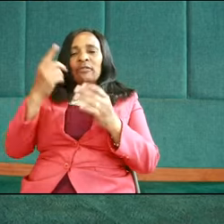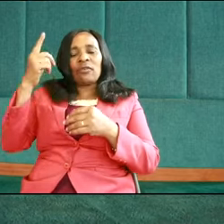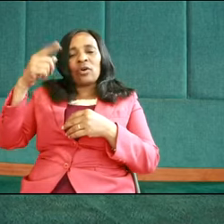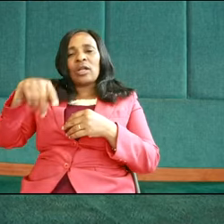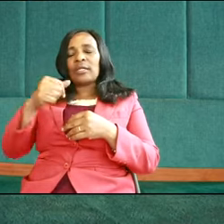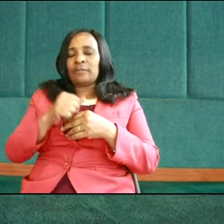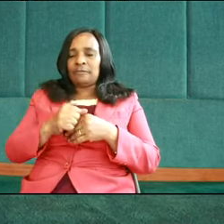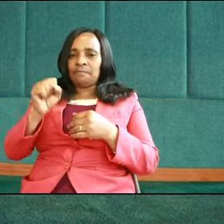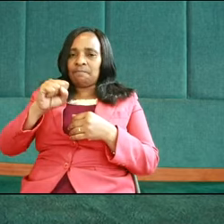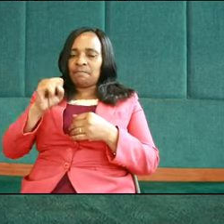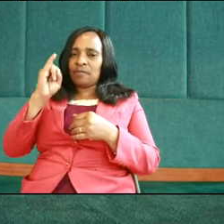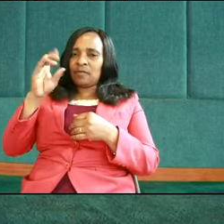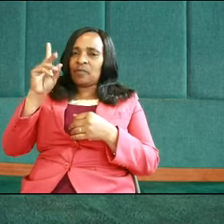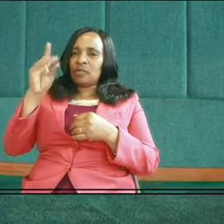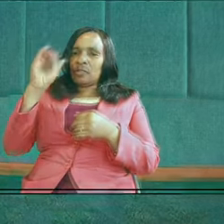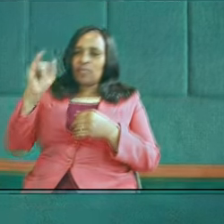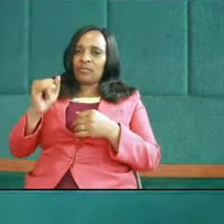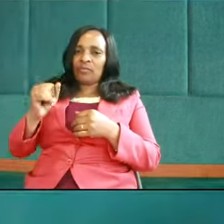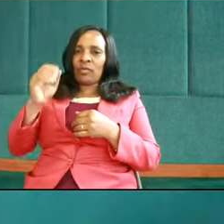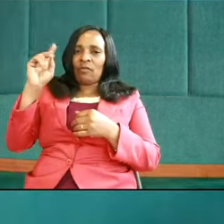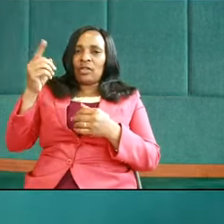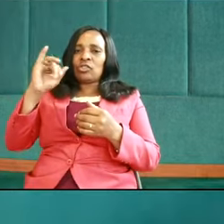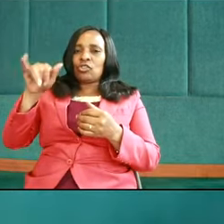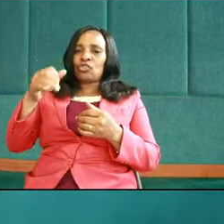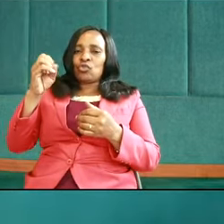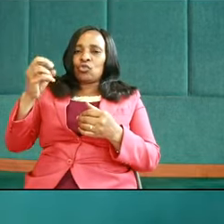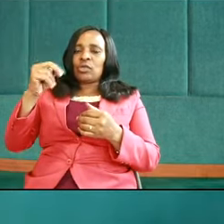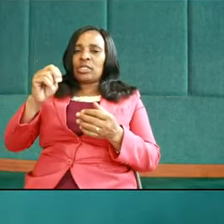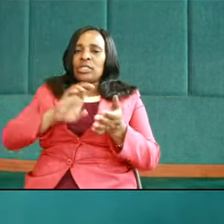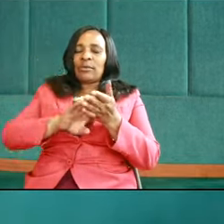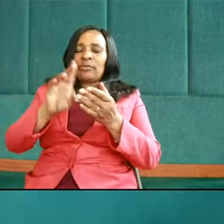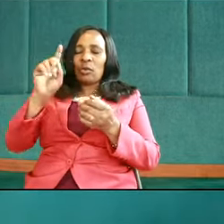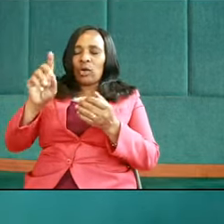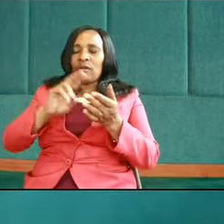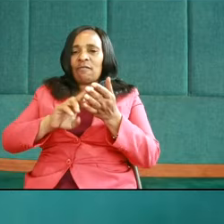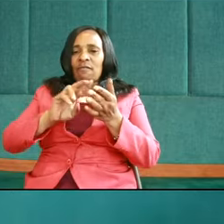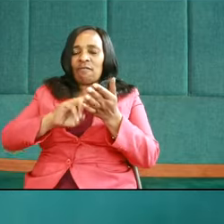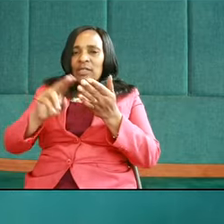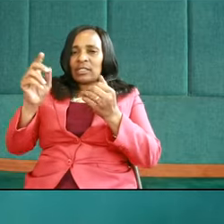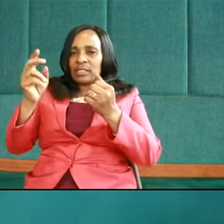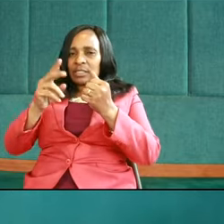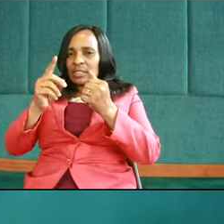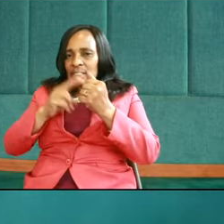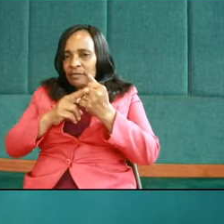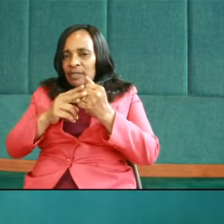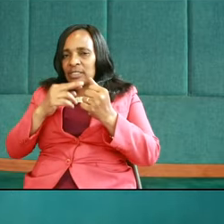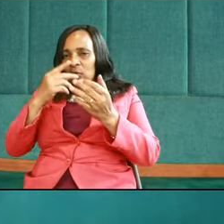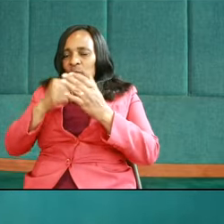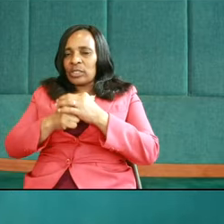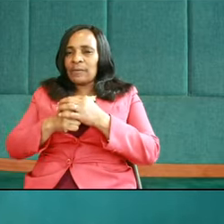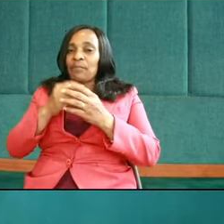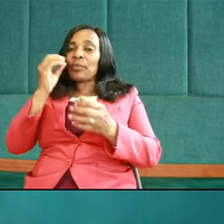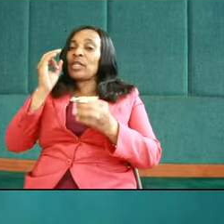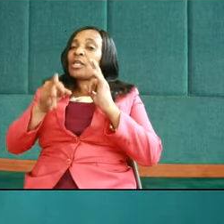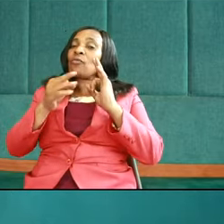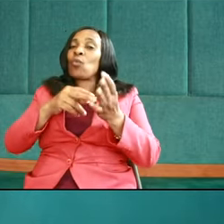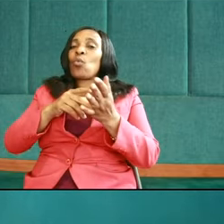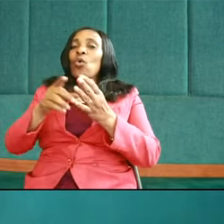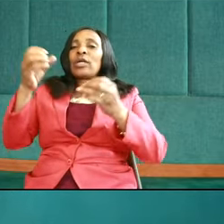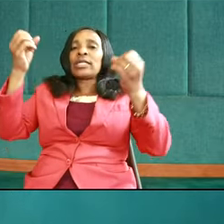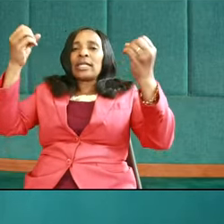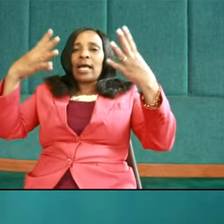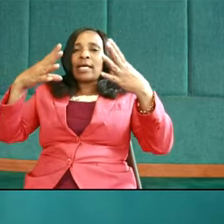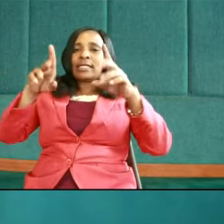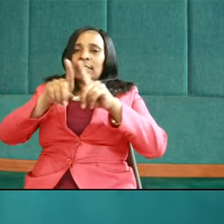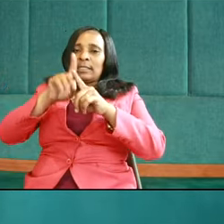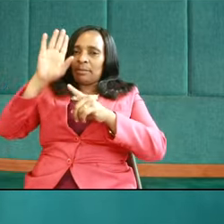Sid. 1 John chapter 1, verse 7 says, "But if we walk in the light as he is in the